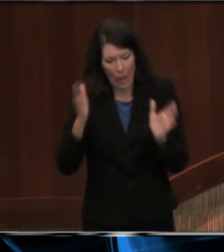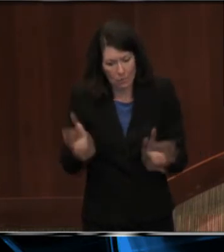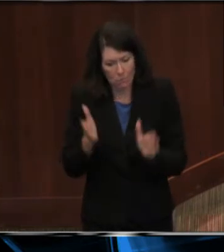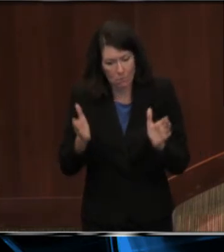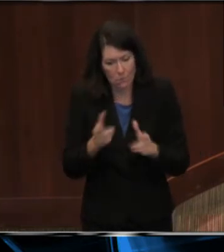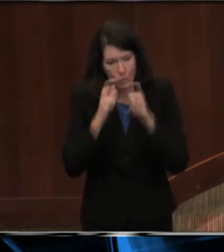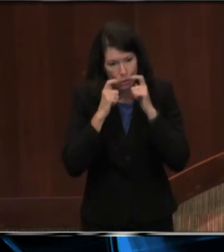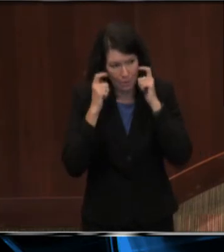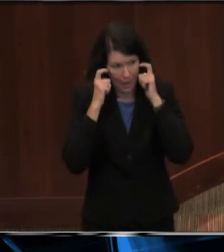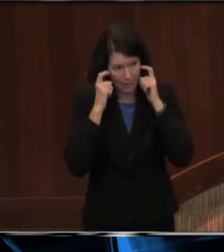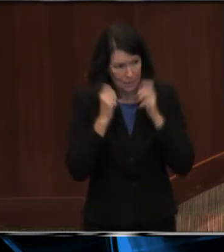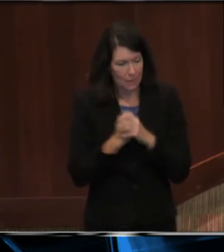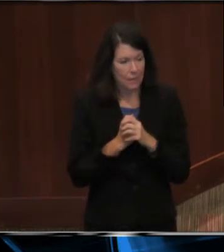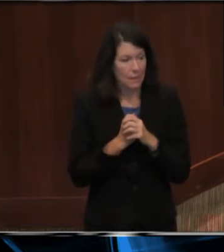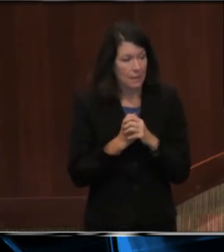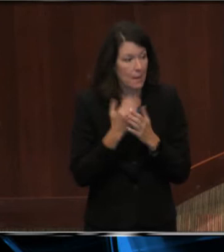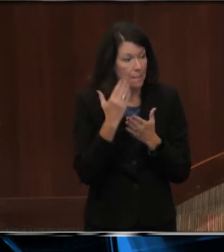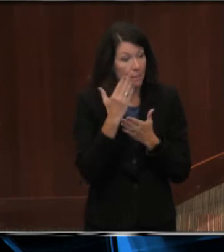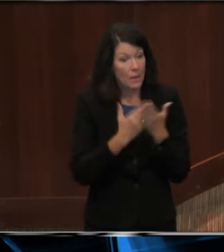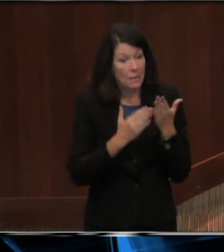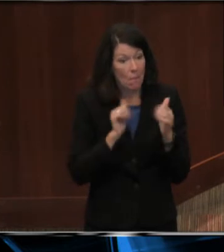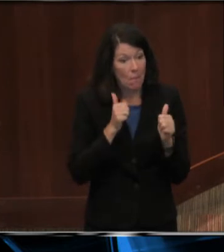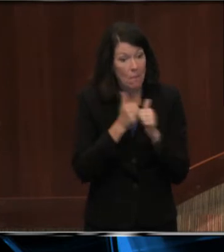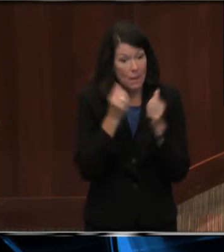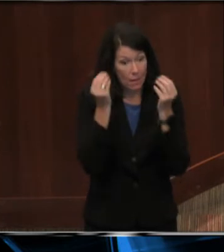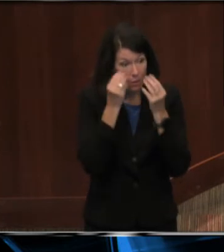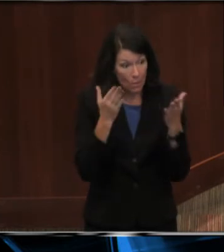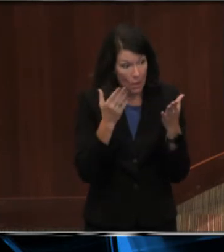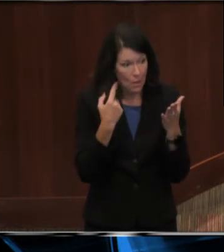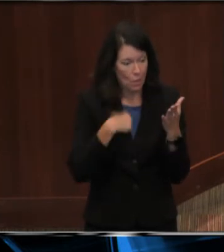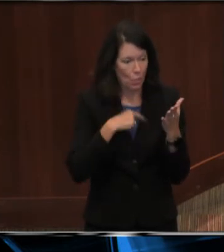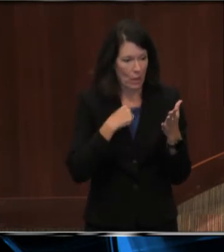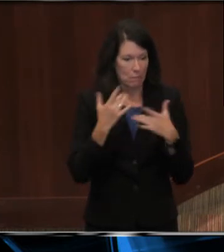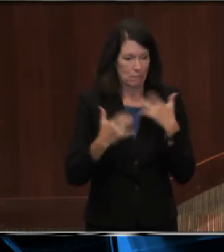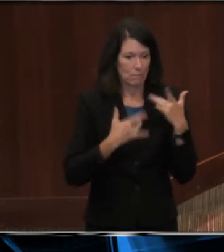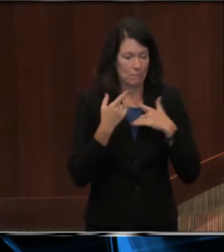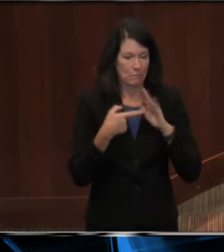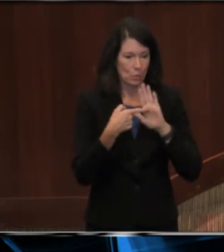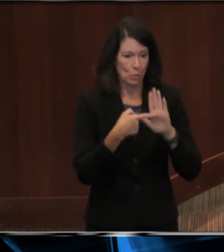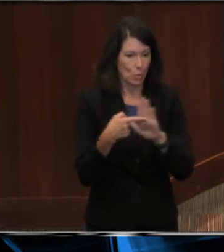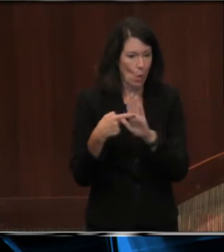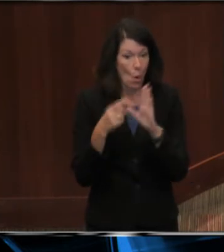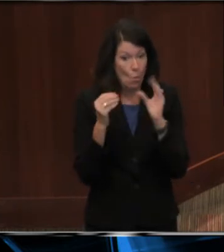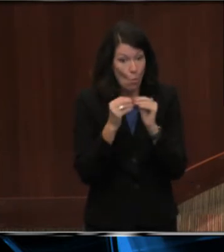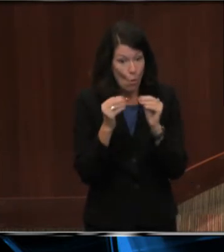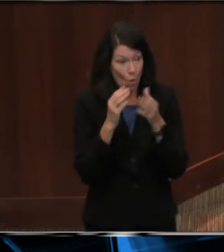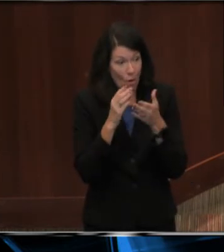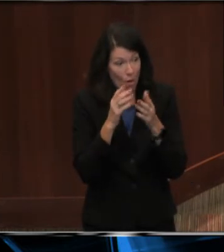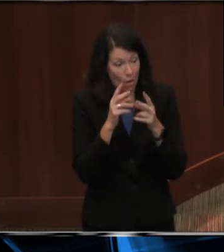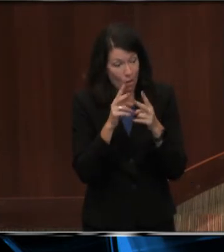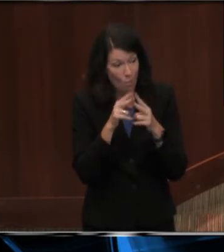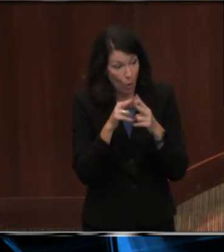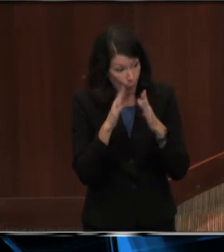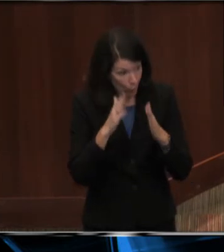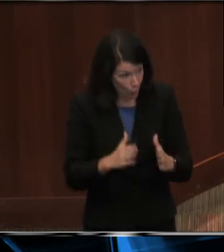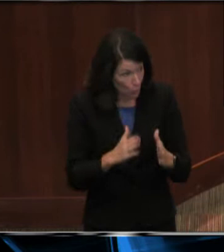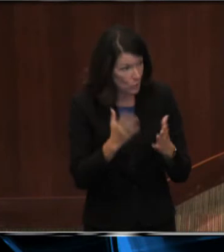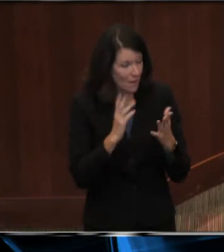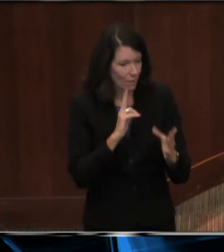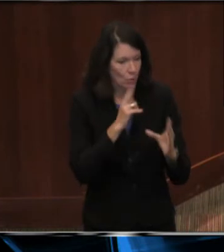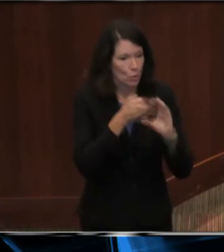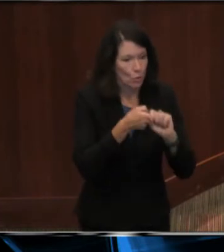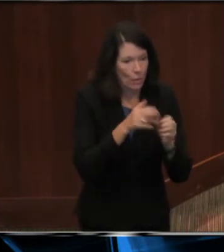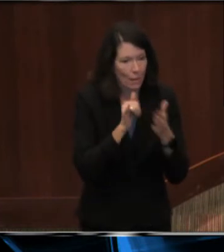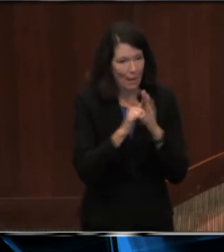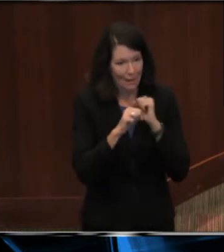others to wear masks. So some of the updates on that are, we are thrilled to share that more partners have reached out proactively to join that